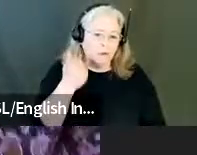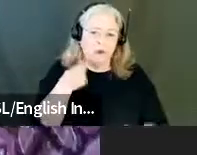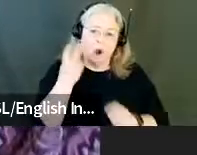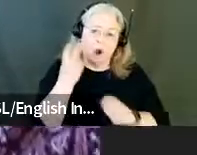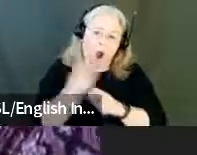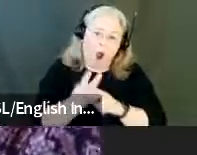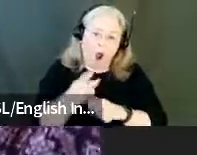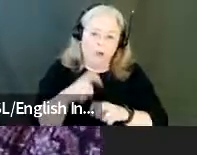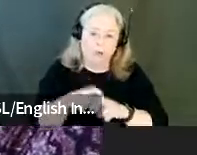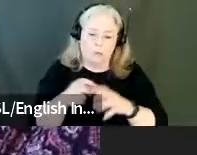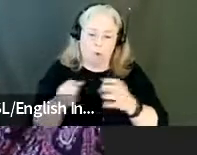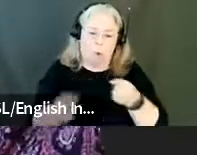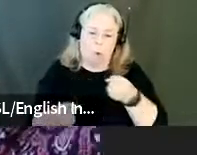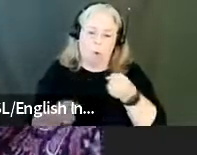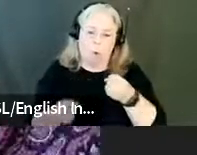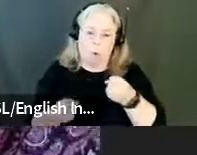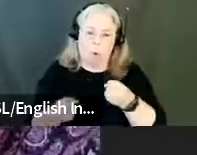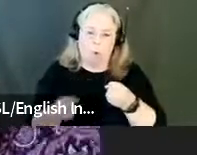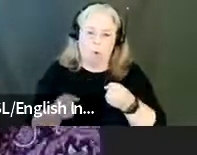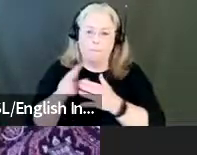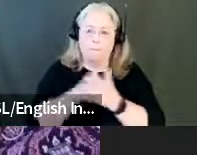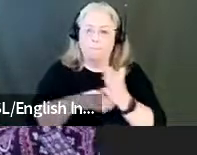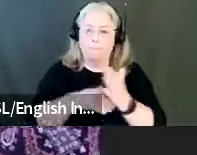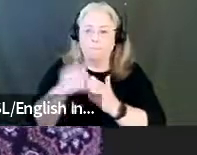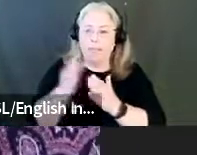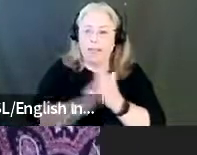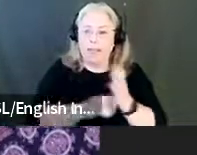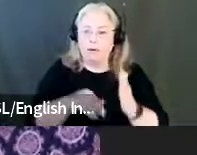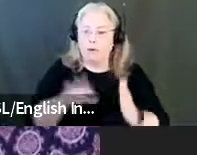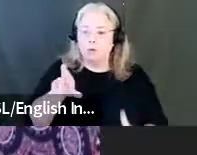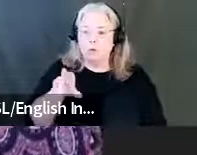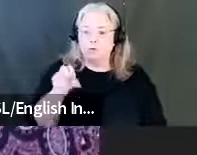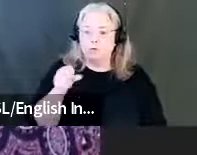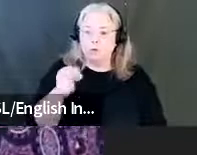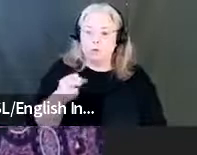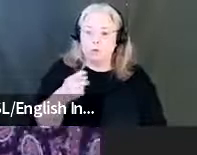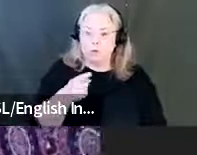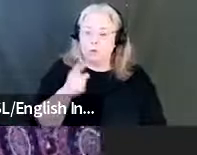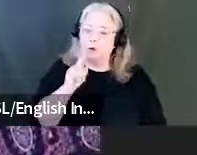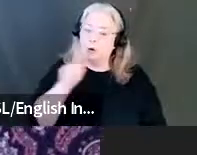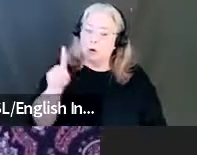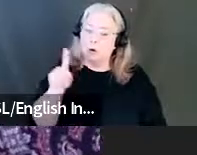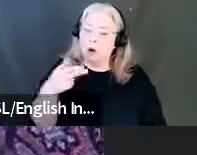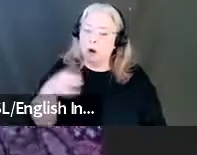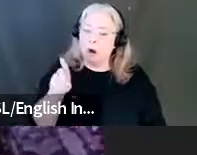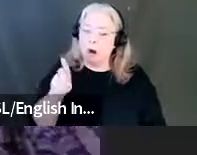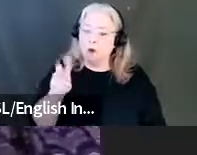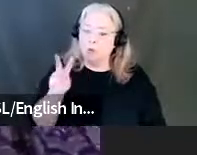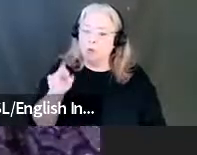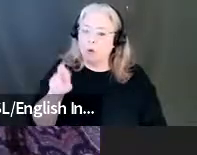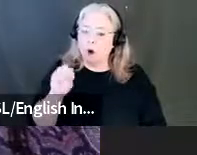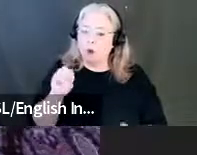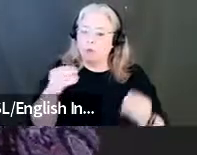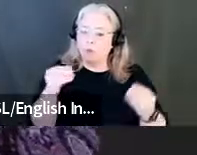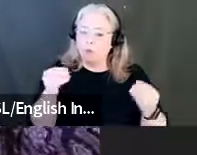time holding on to maybe a paintbrush? You can go to the hardware store